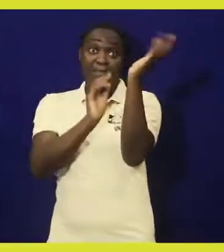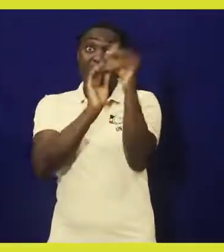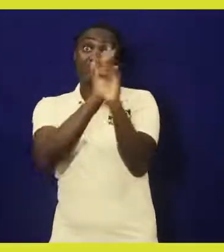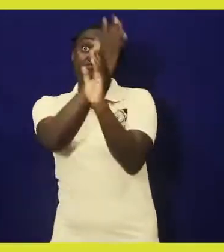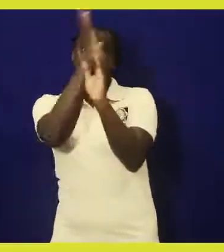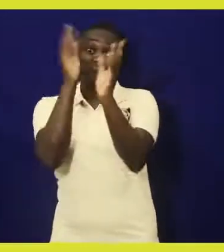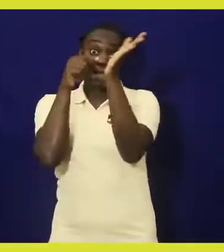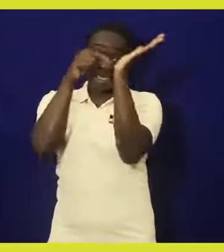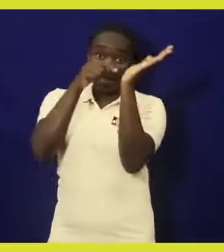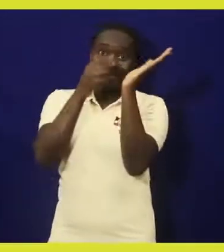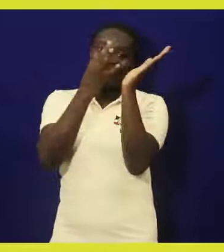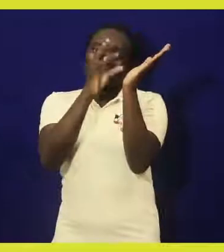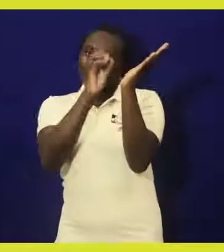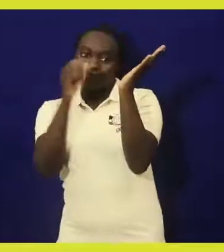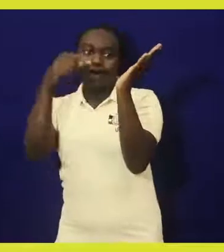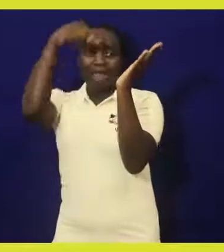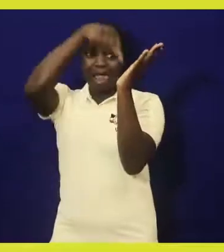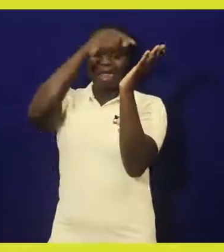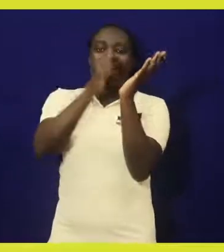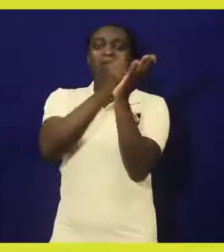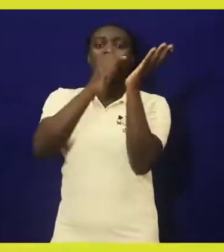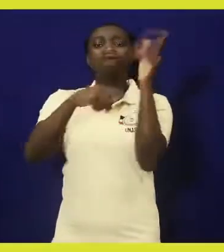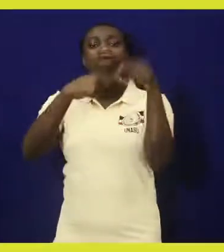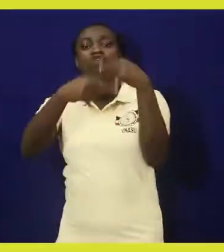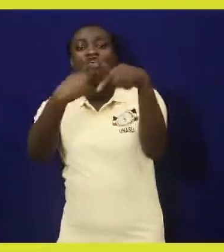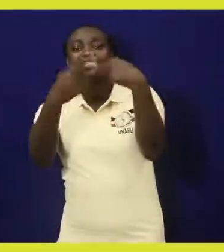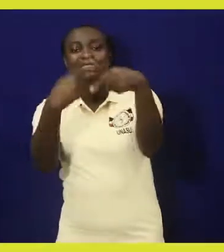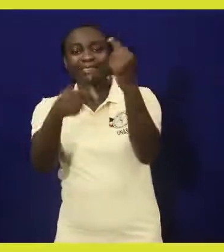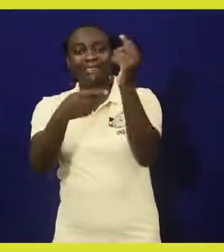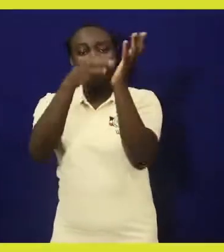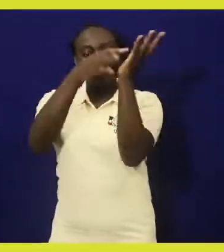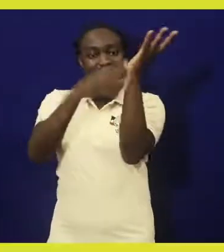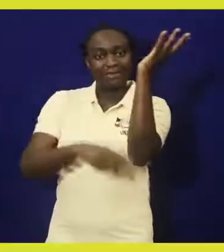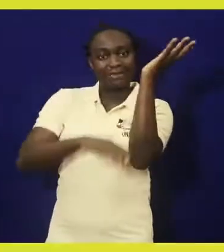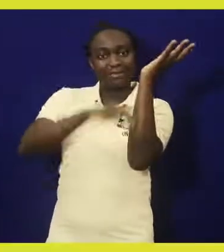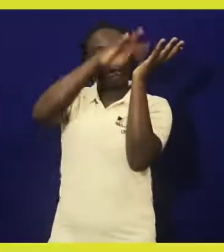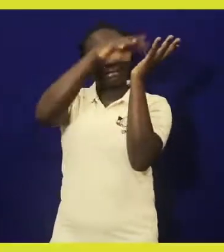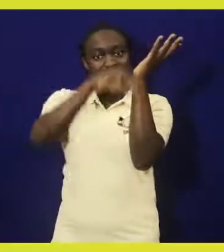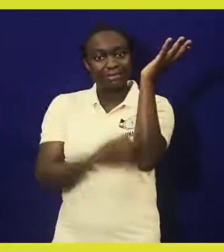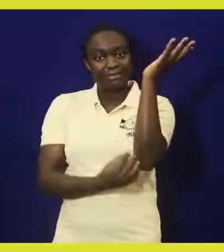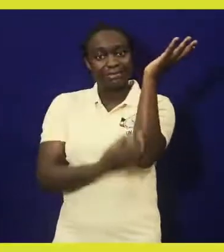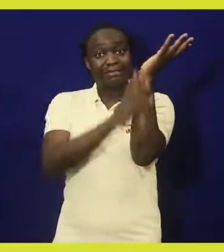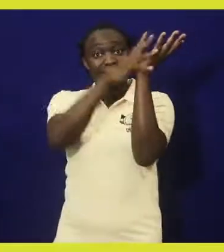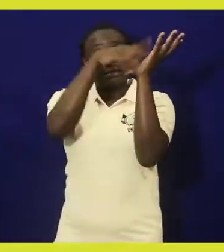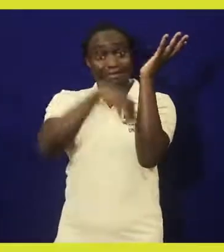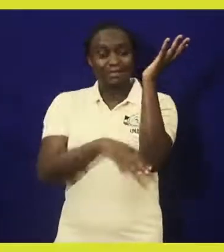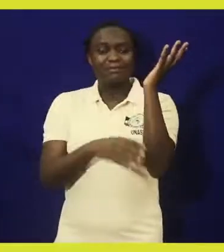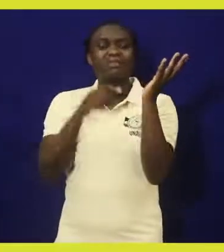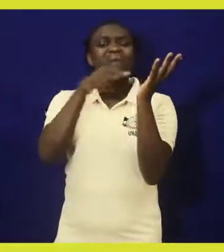In this process, they need carbon dioxide,